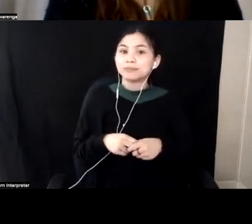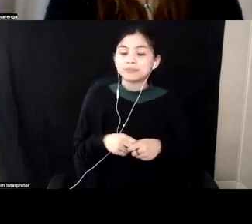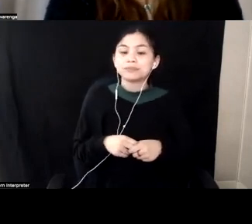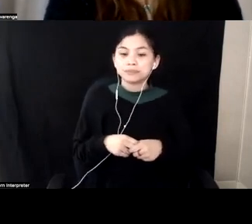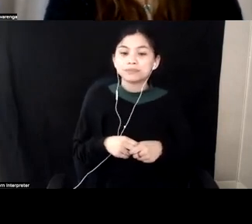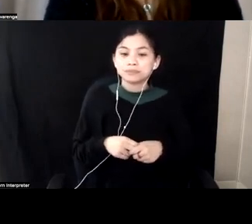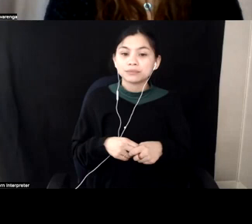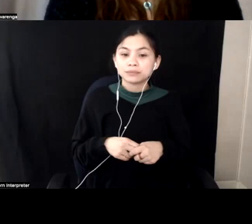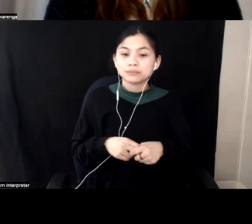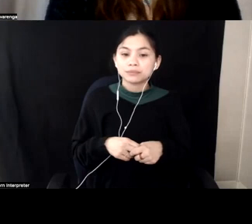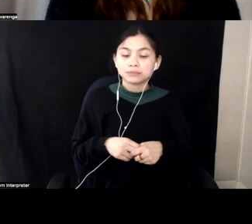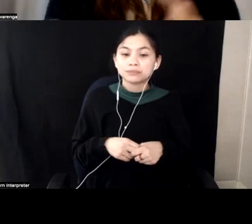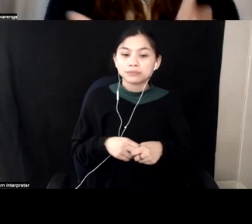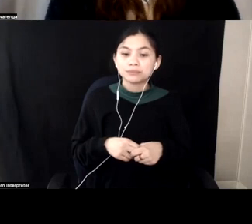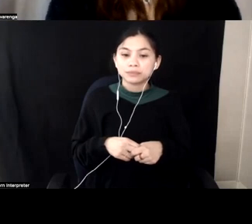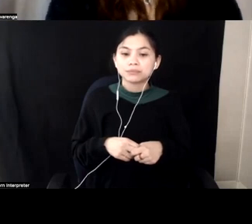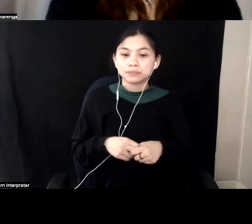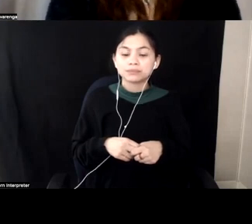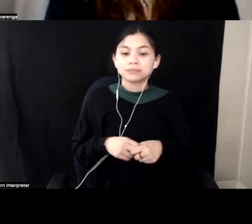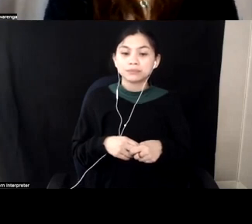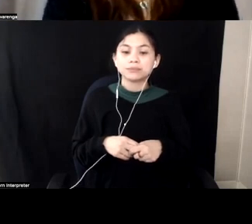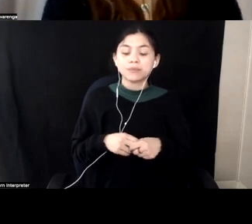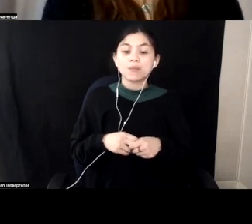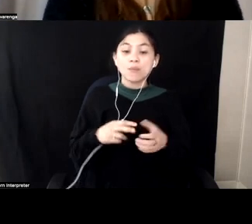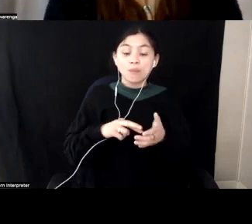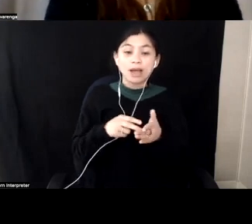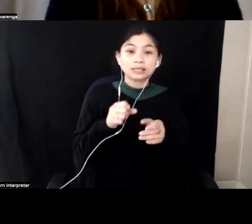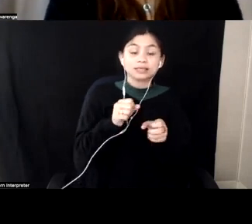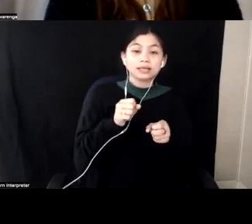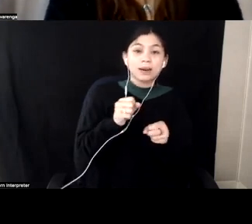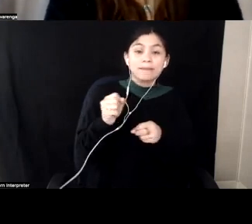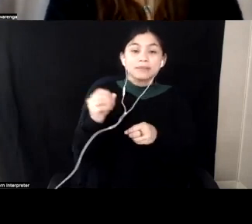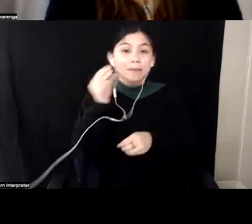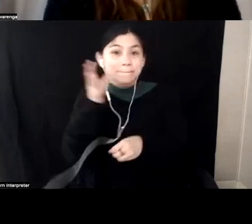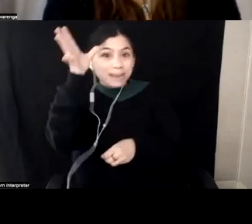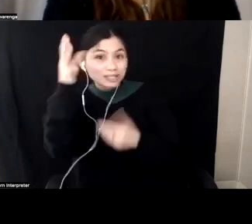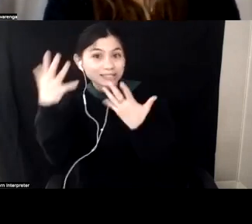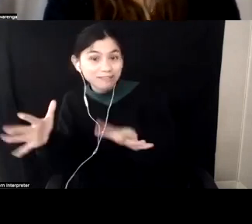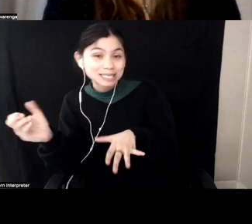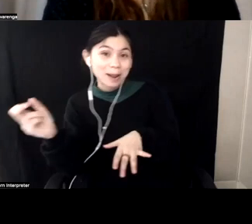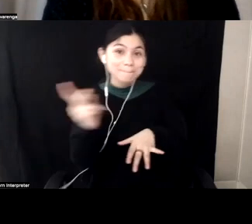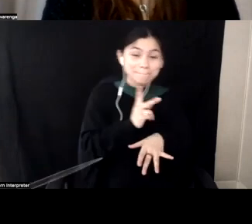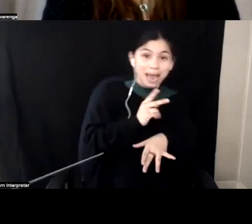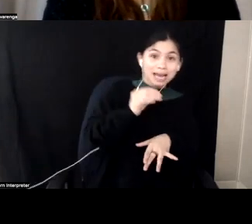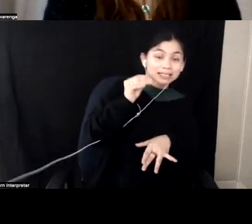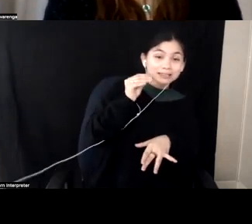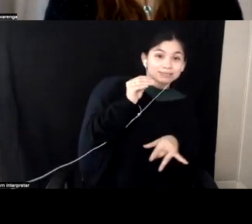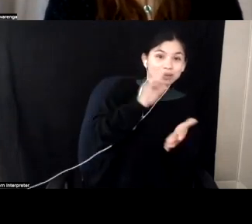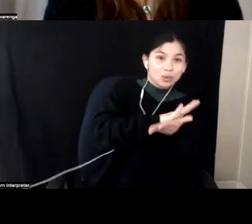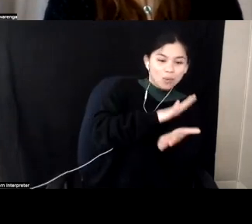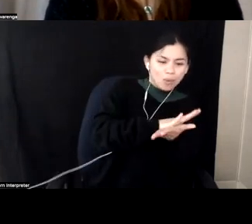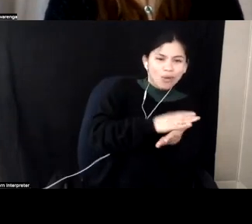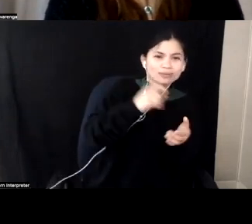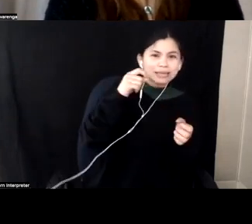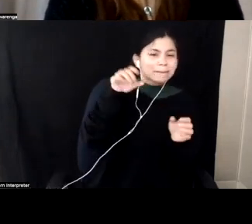with that, they bring it back to school, they put it together with pictures and all. Different aspects of what they